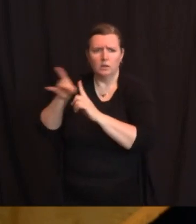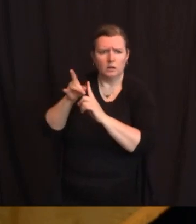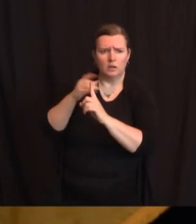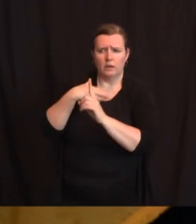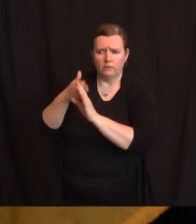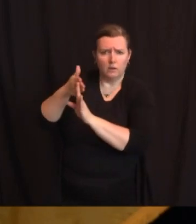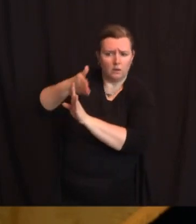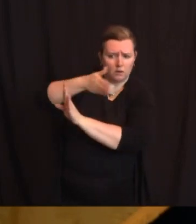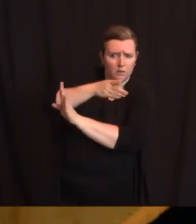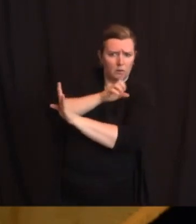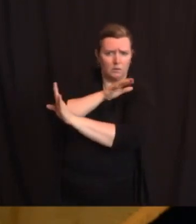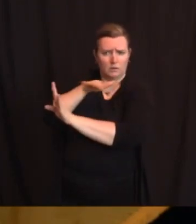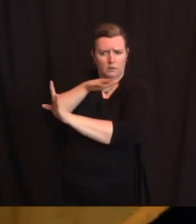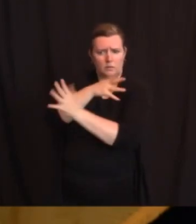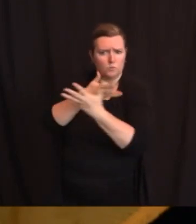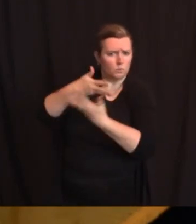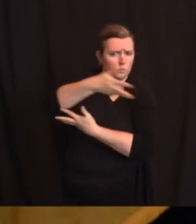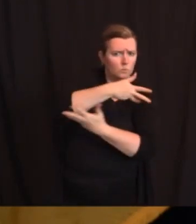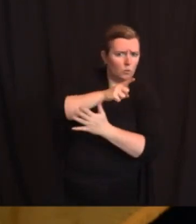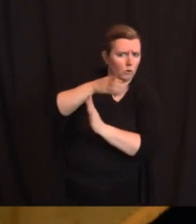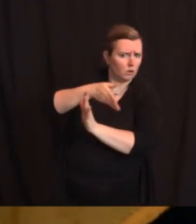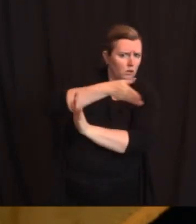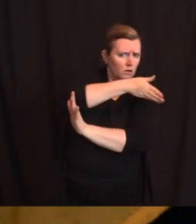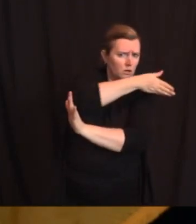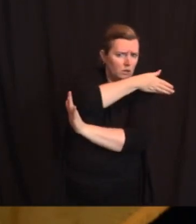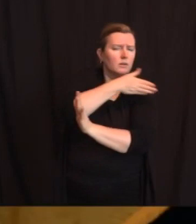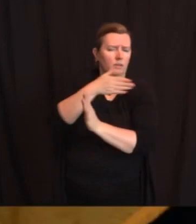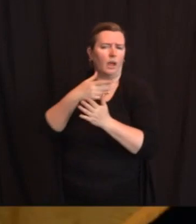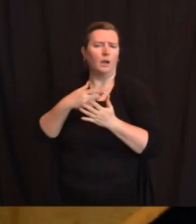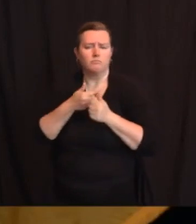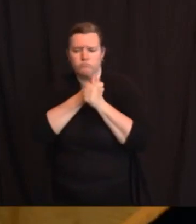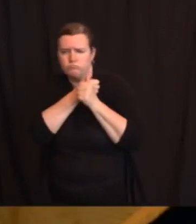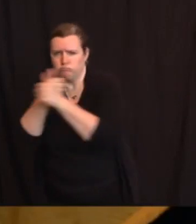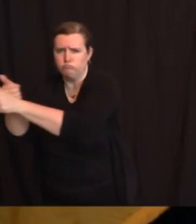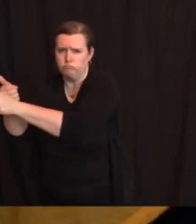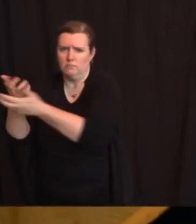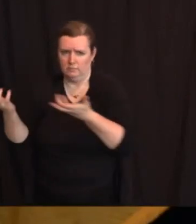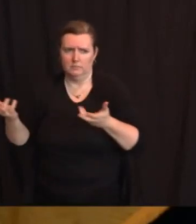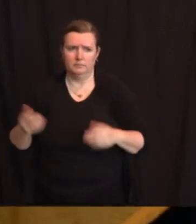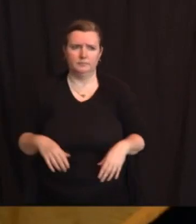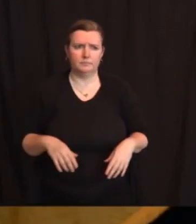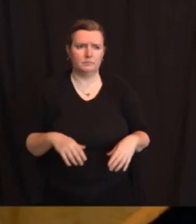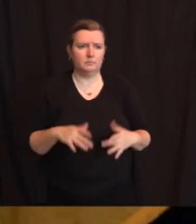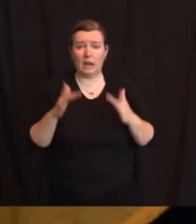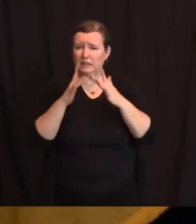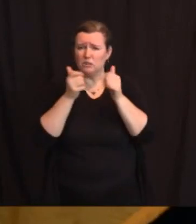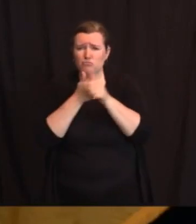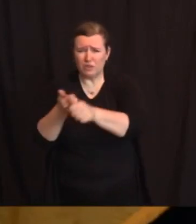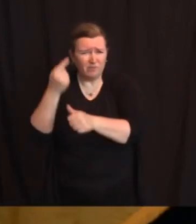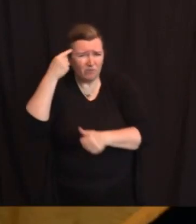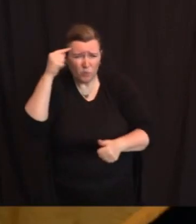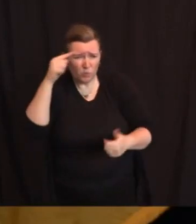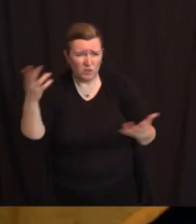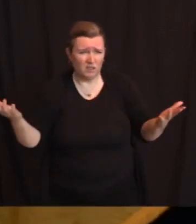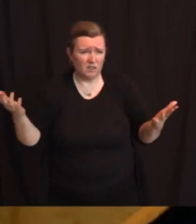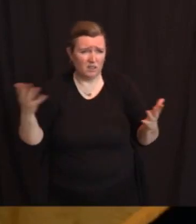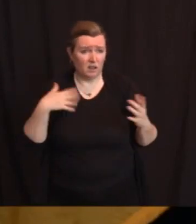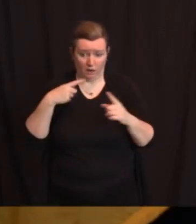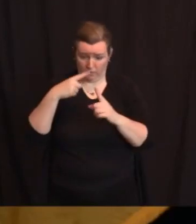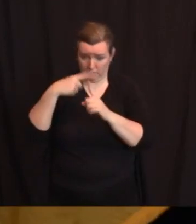is the process used to identify those who come in contact with individuals who have tested positive